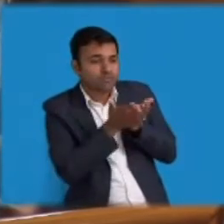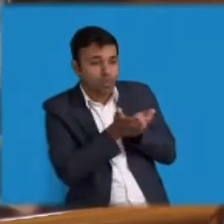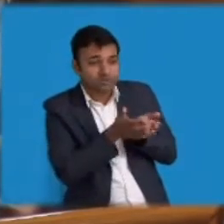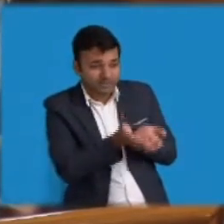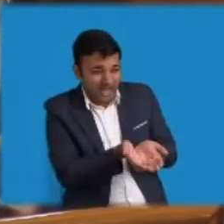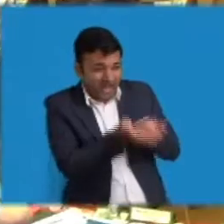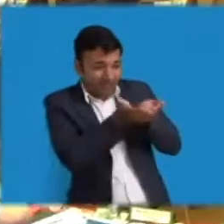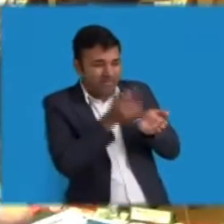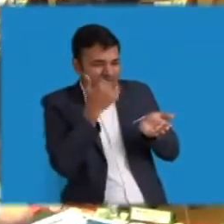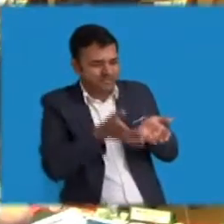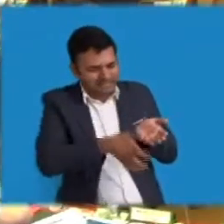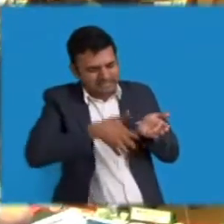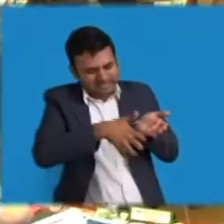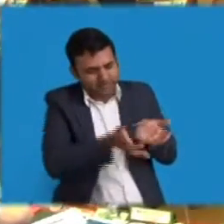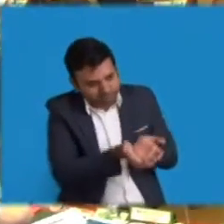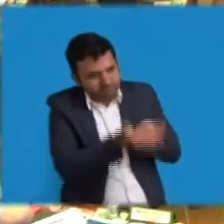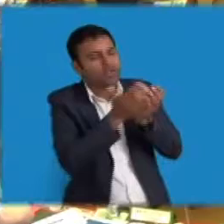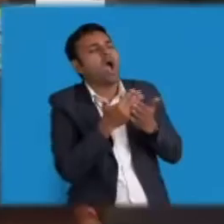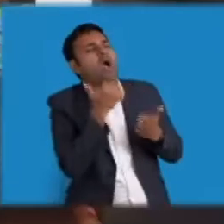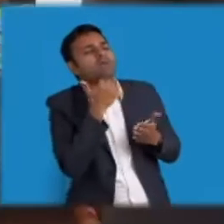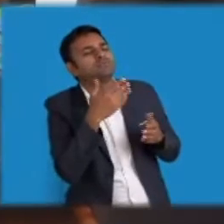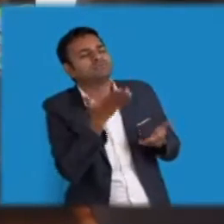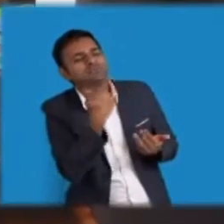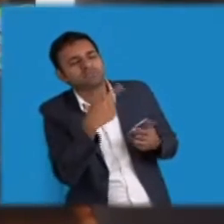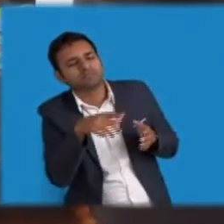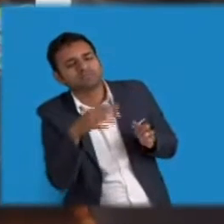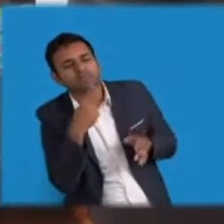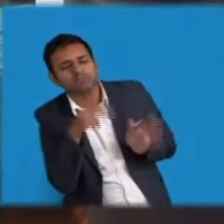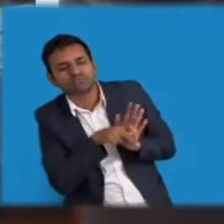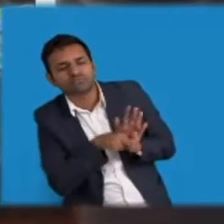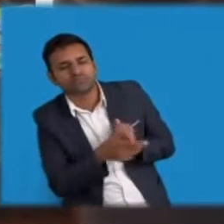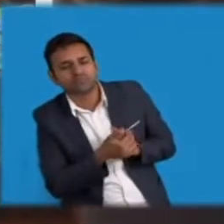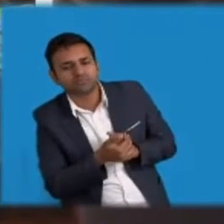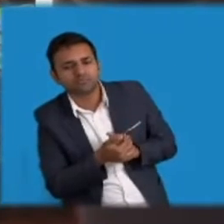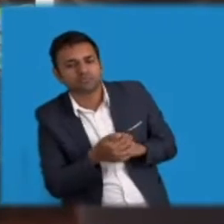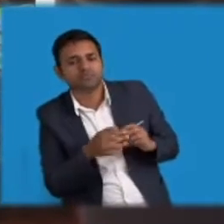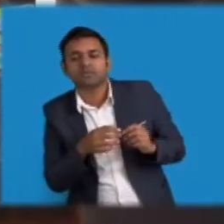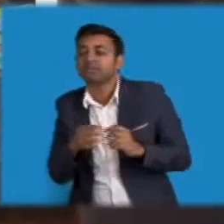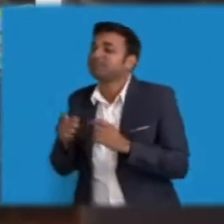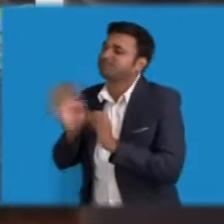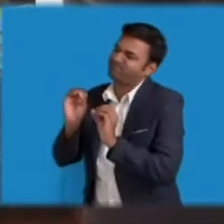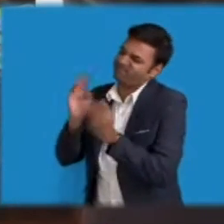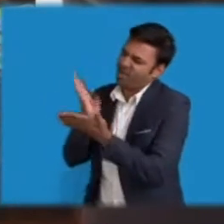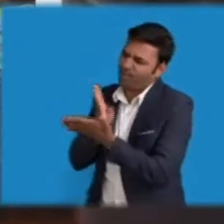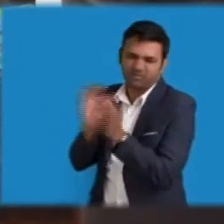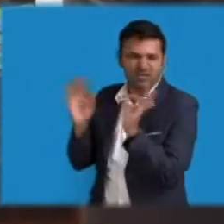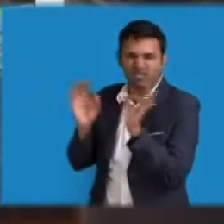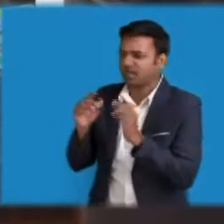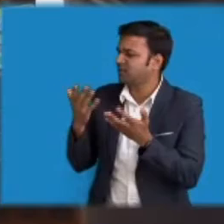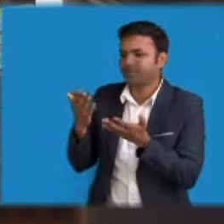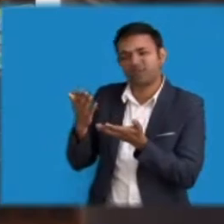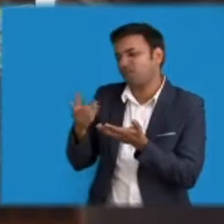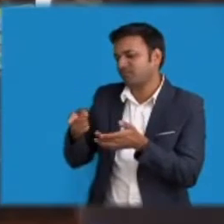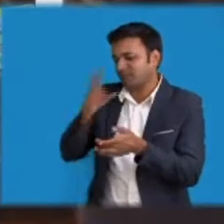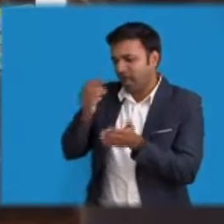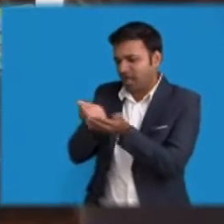Honourable Minister. Thank you, Madam Speaker. There's no salvage. There's no salvage being carried out.